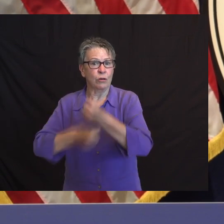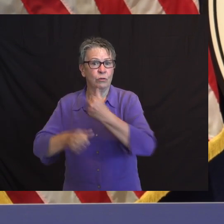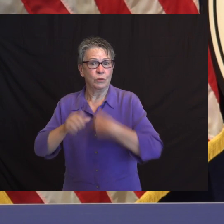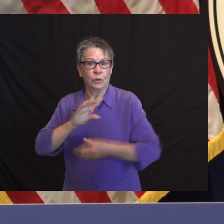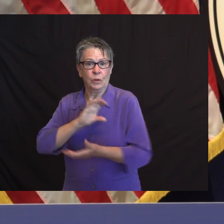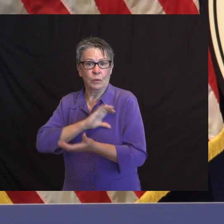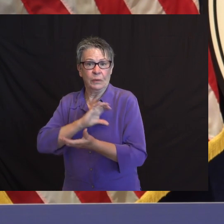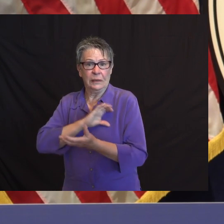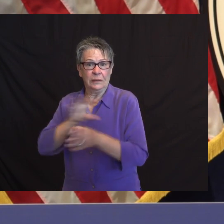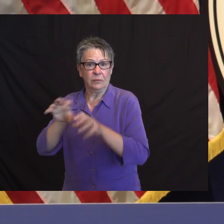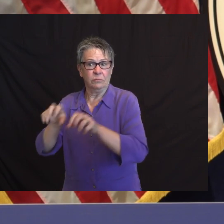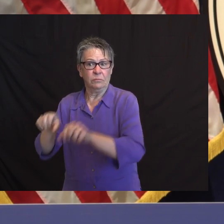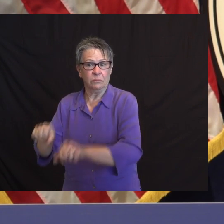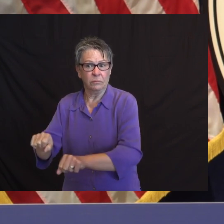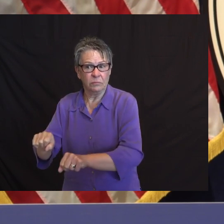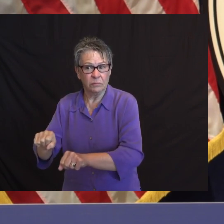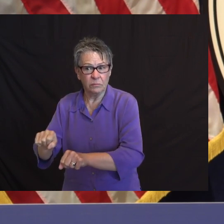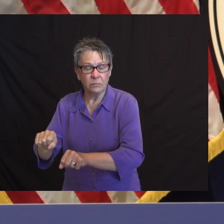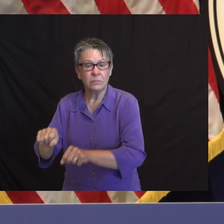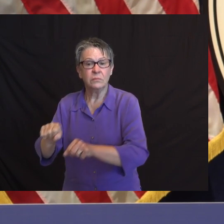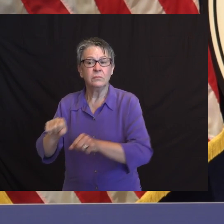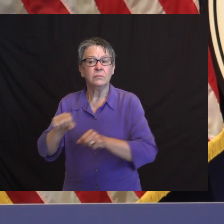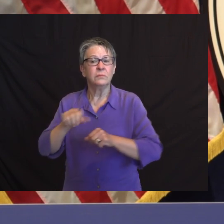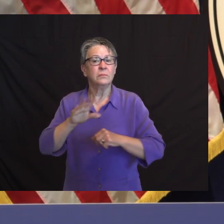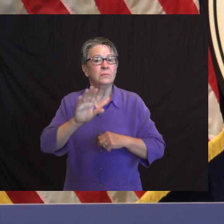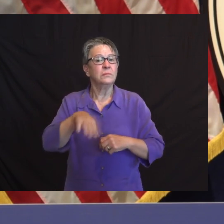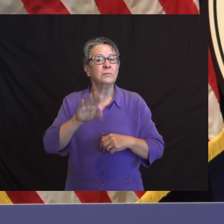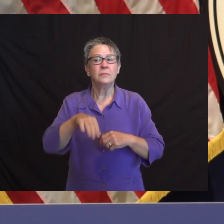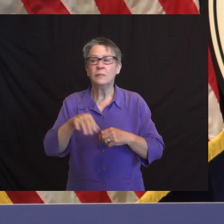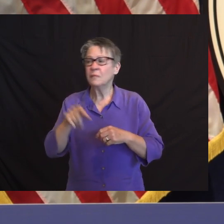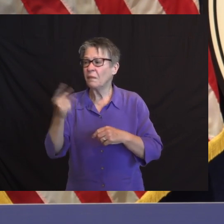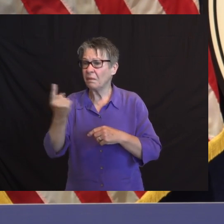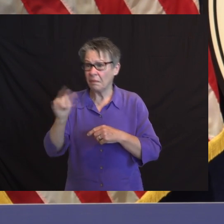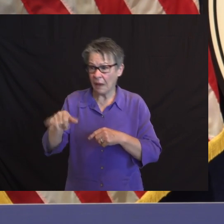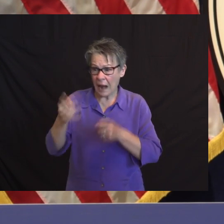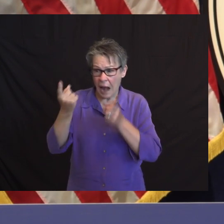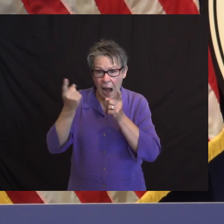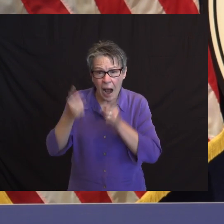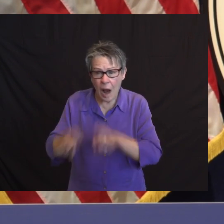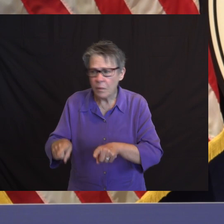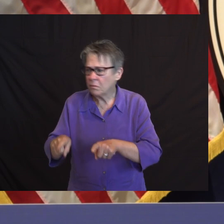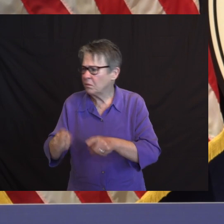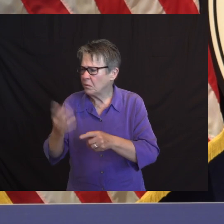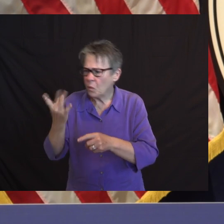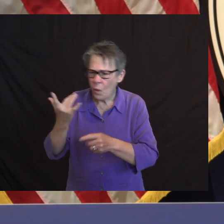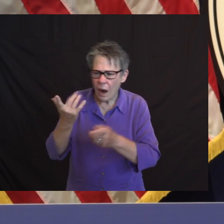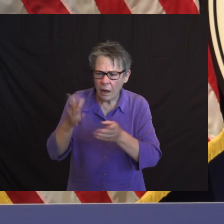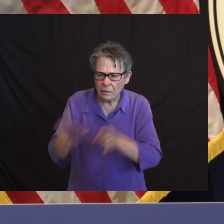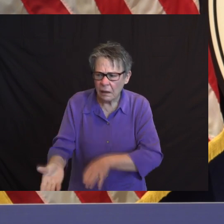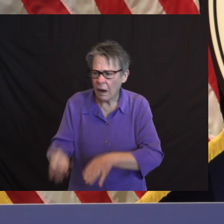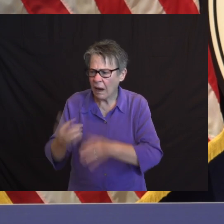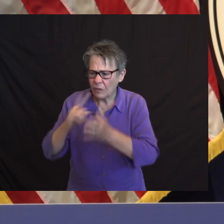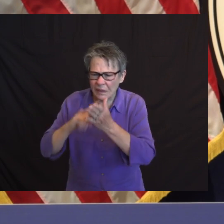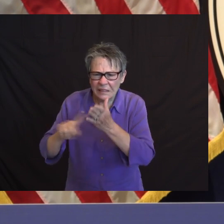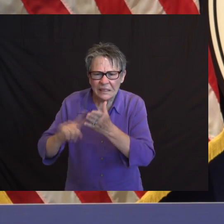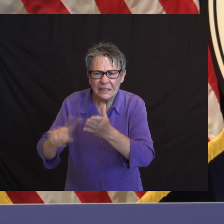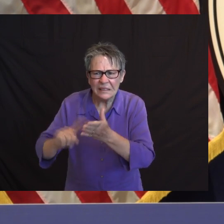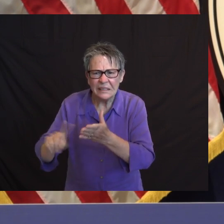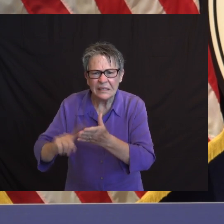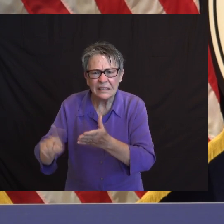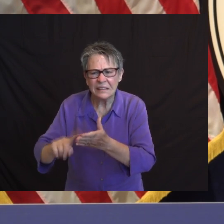accountability when things go wrong. I am proud of the steps our administration has taken to ensure a